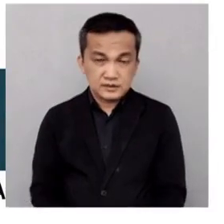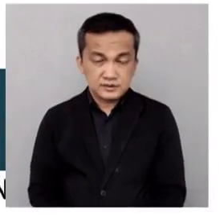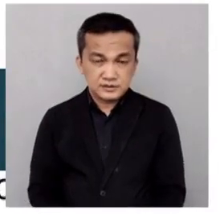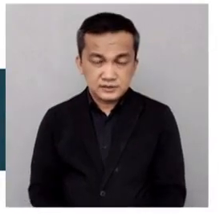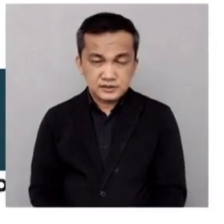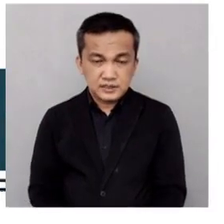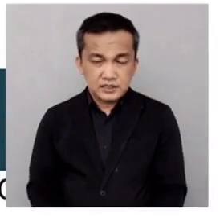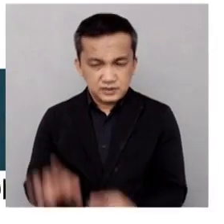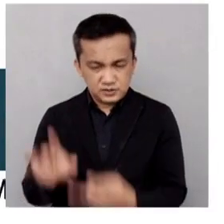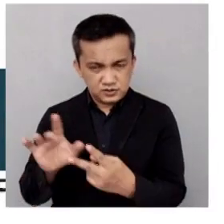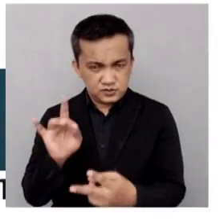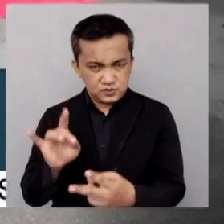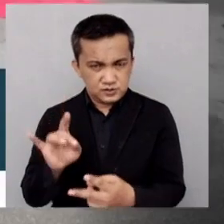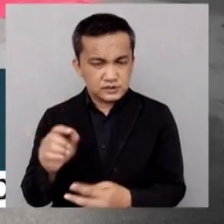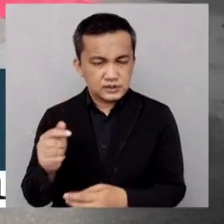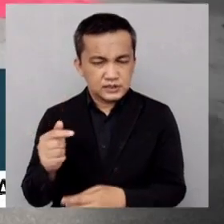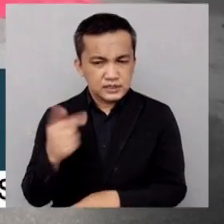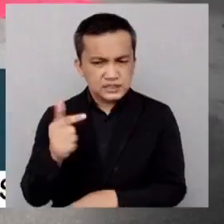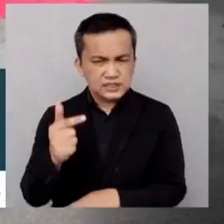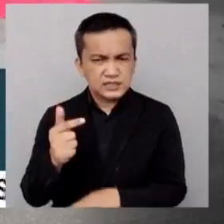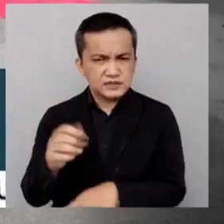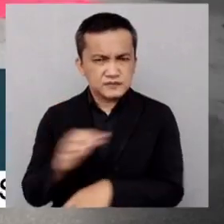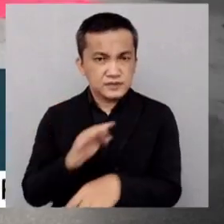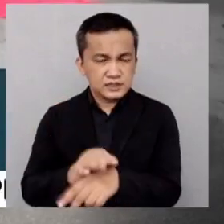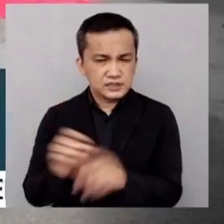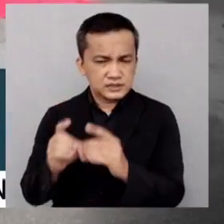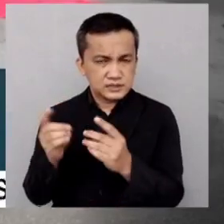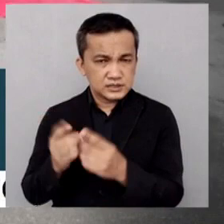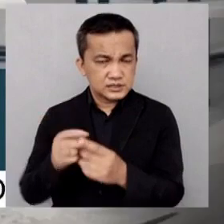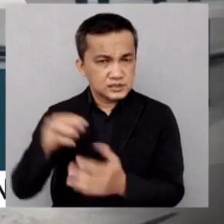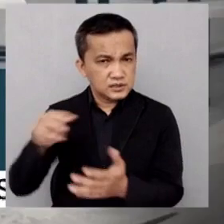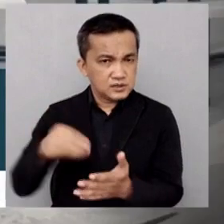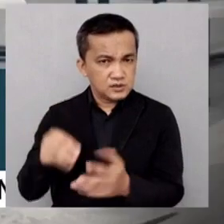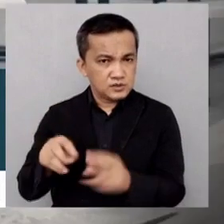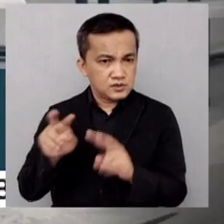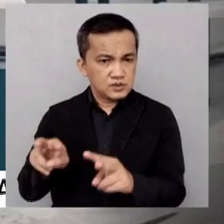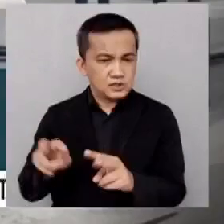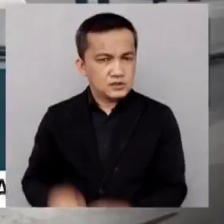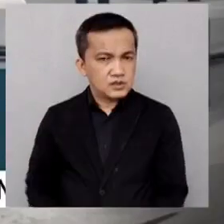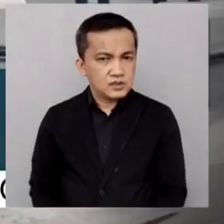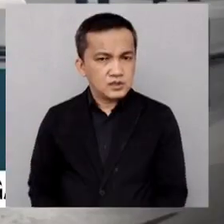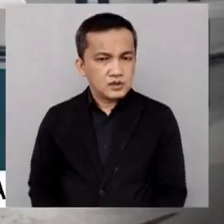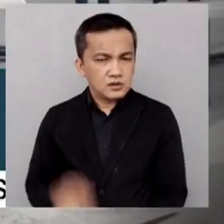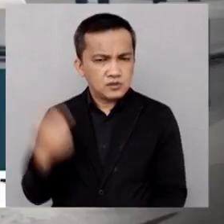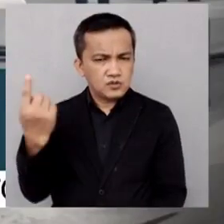Here at the Greenfield District in Mandaluyong City, and we've seen that only